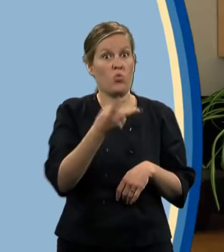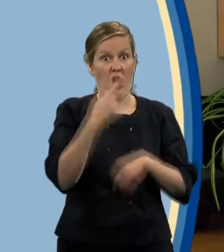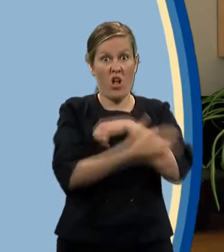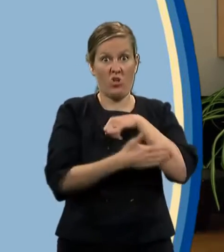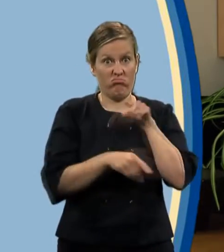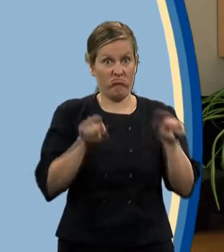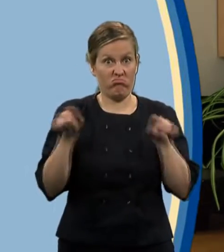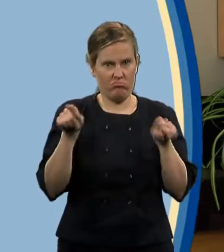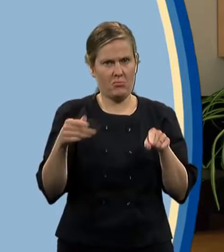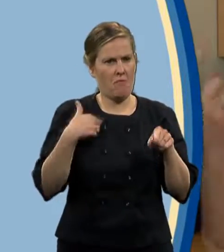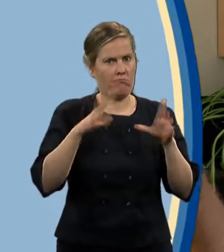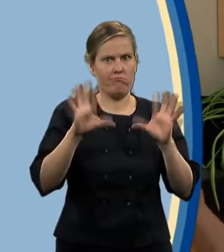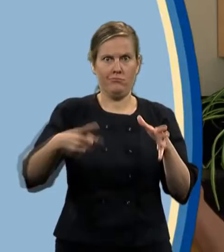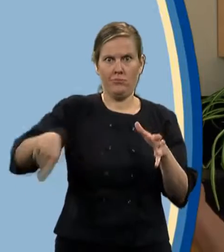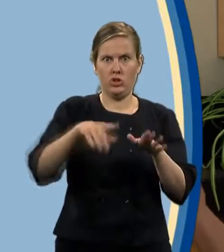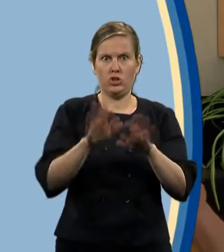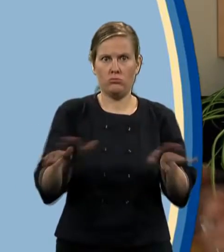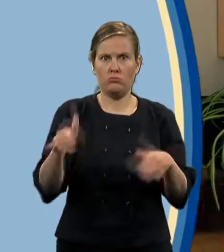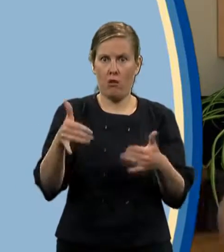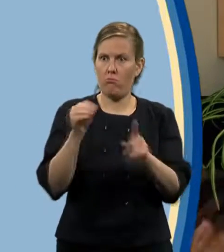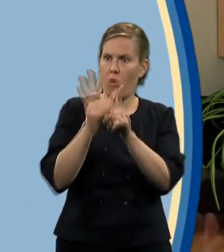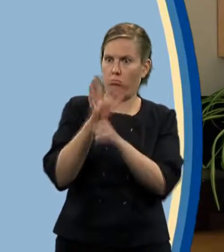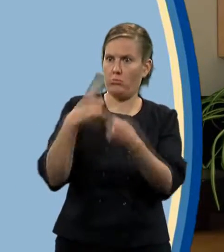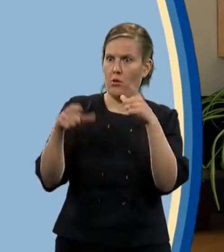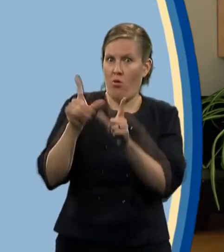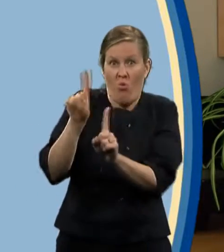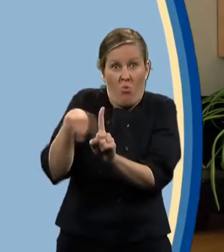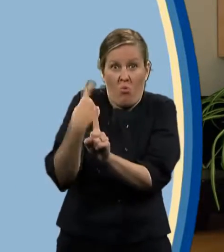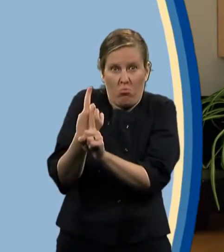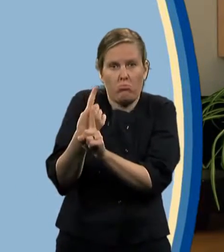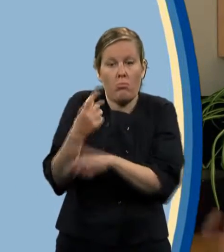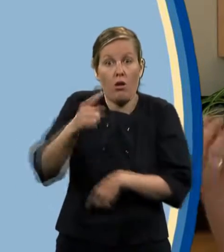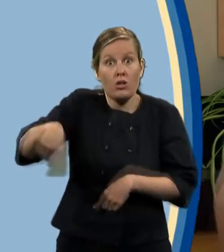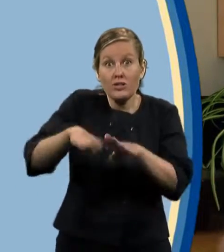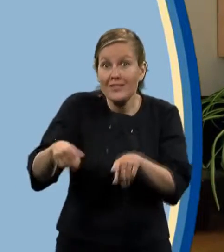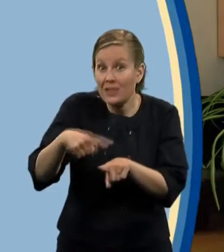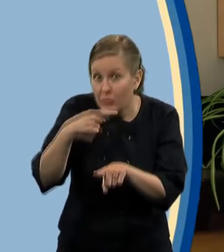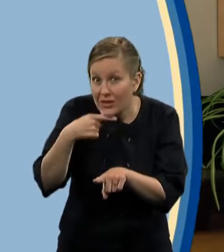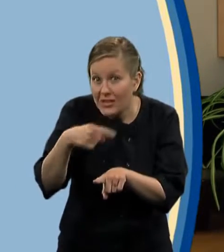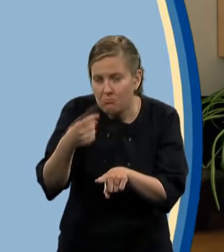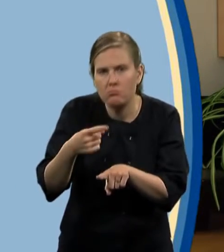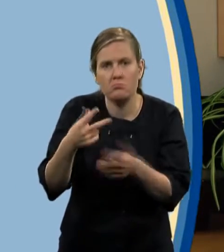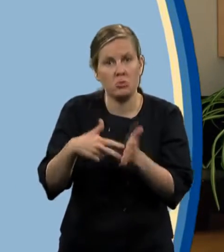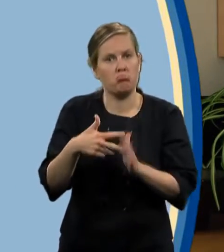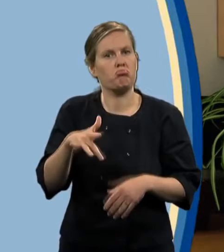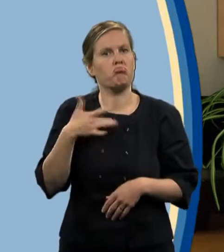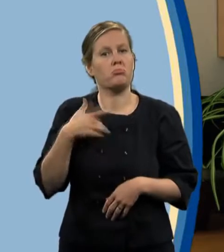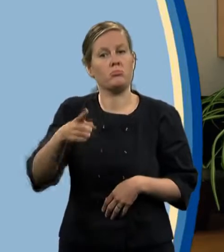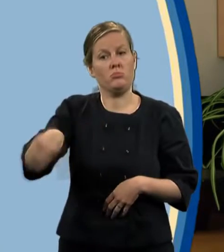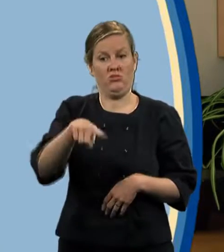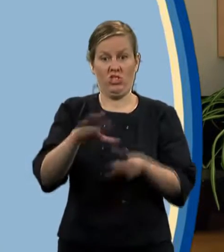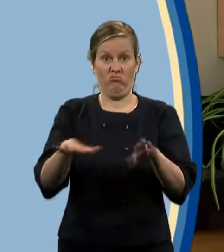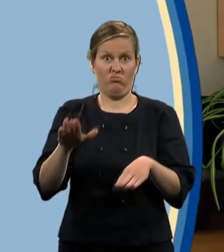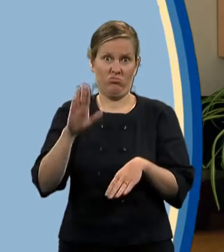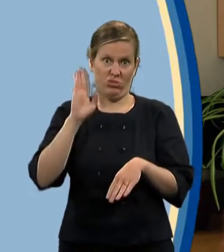Canada. And so across two countries, these groups of children who were only being exposed to sign language,